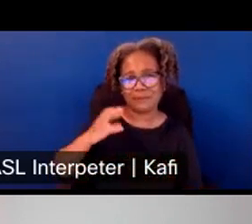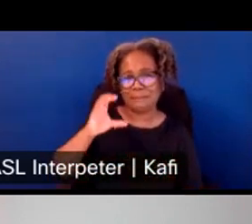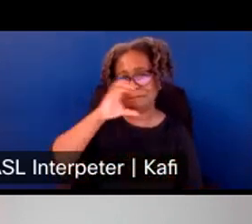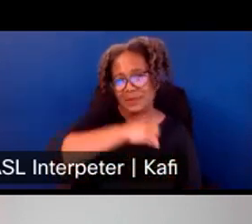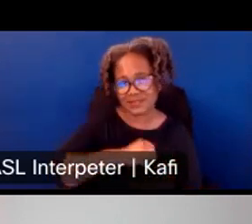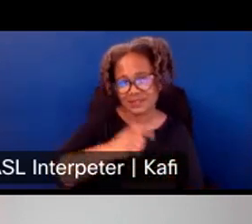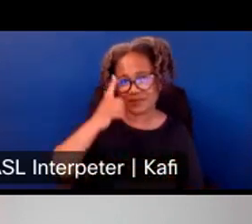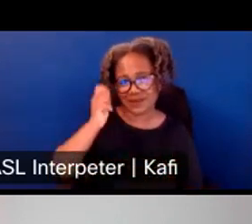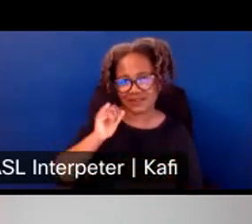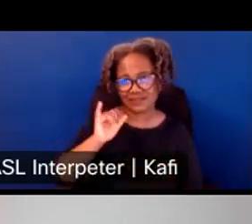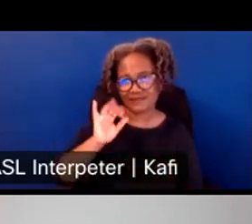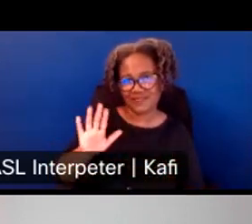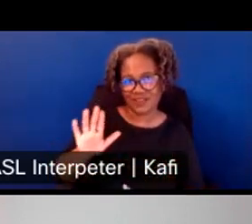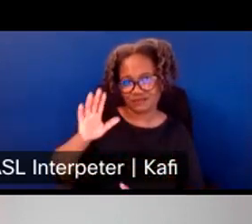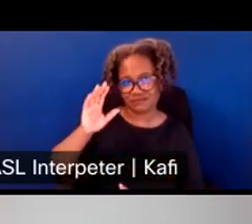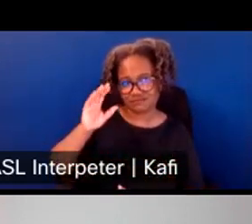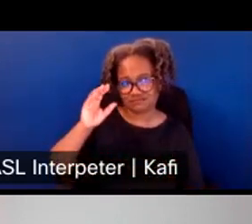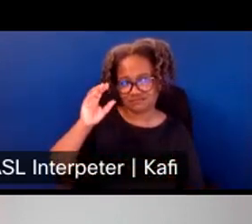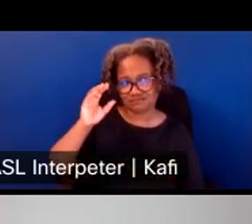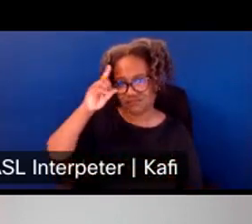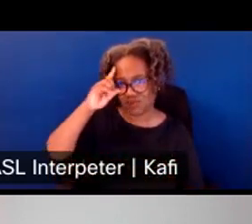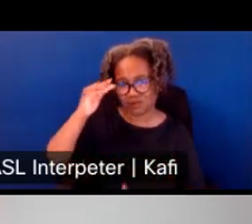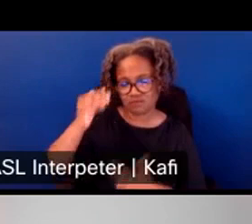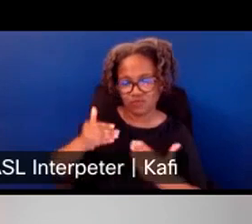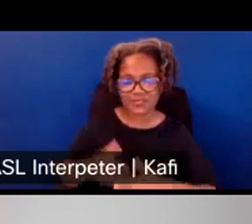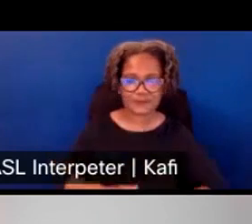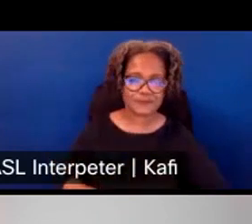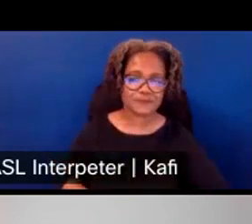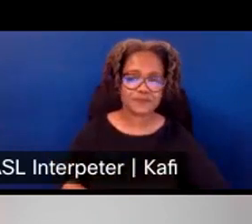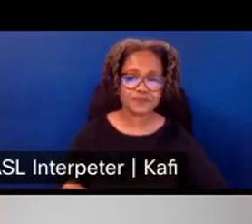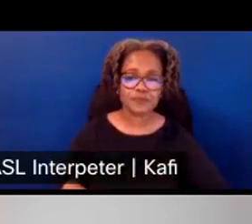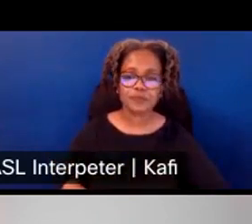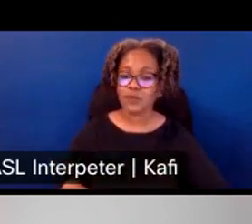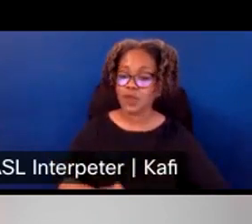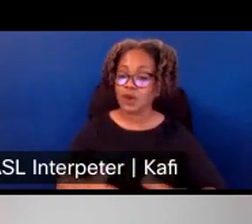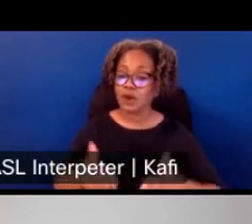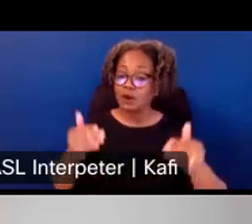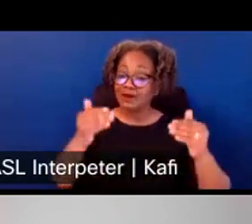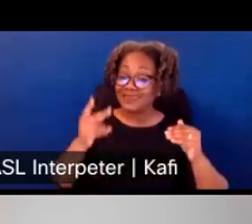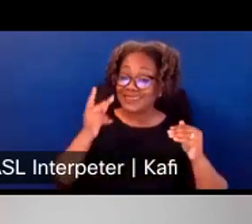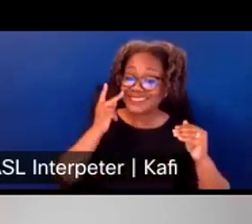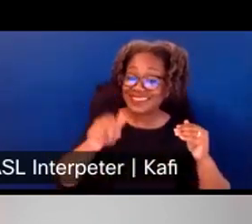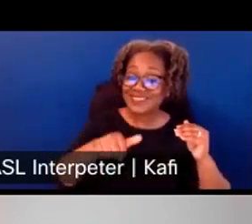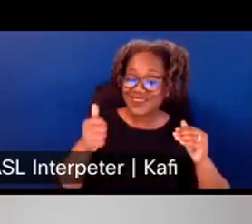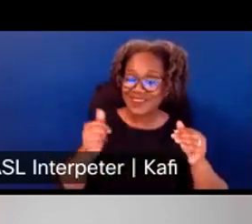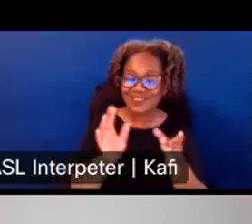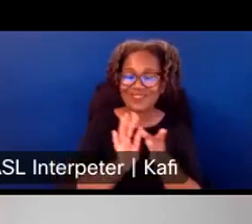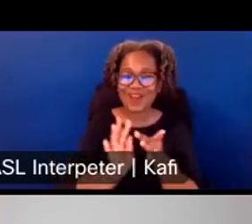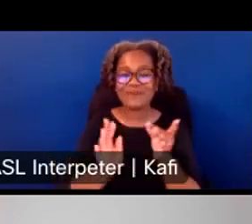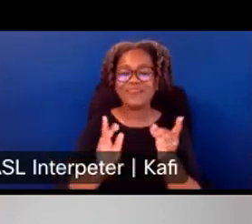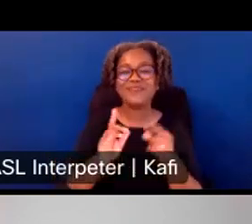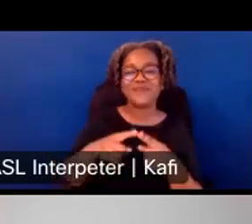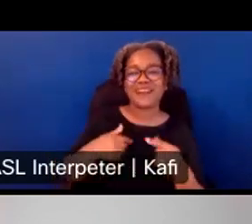these comments. When I lived in Charlotte, my beautician was a Dudley graduate and was